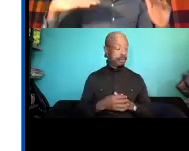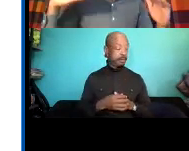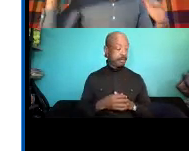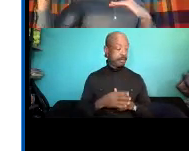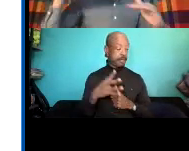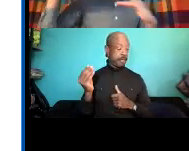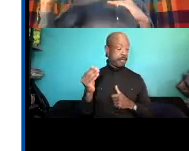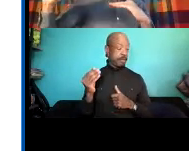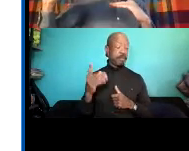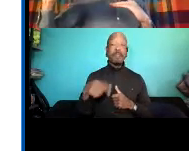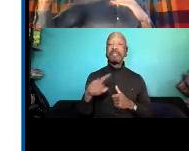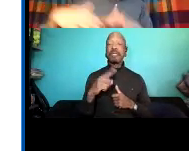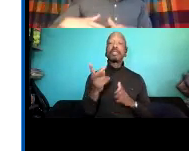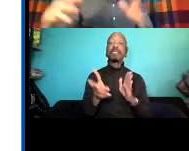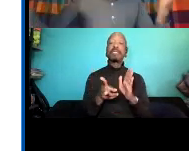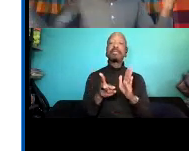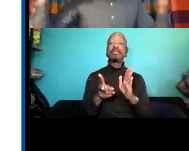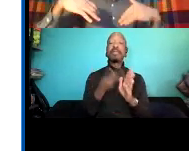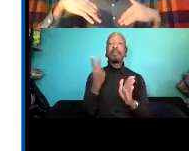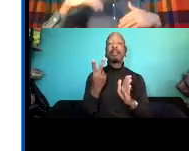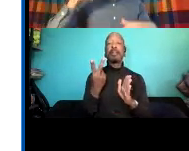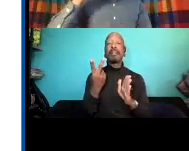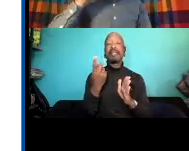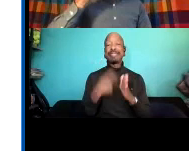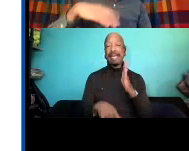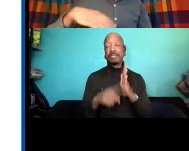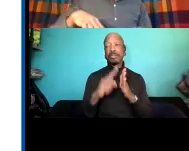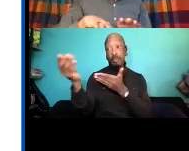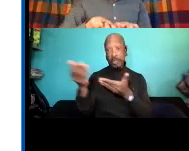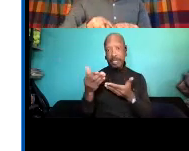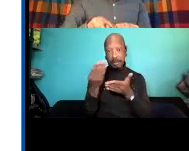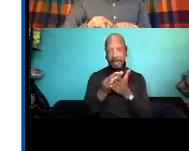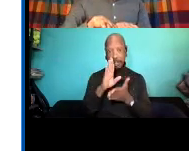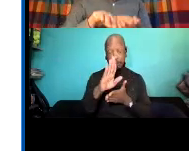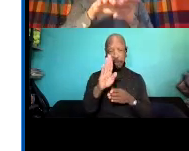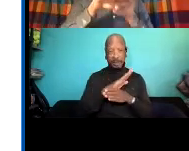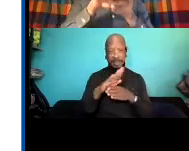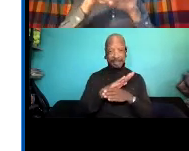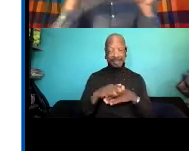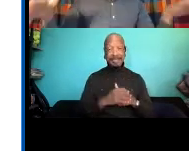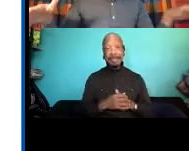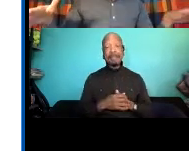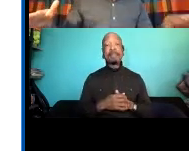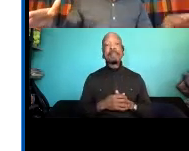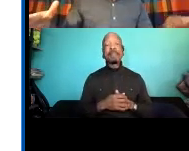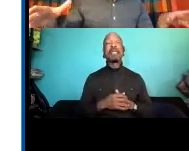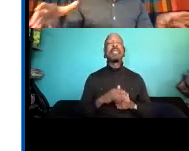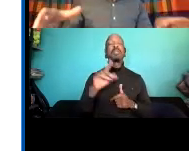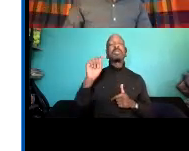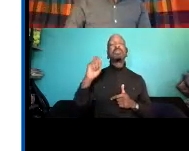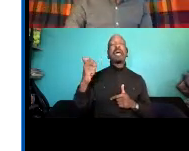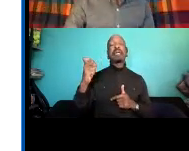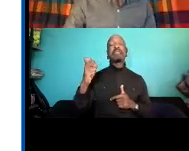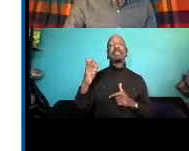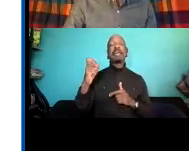And there's double taxation. So when you're bringing in money to your business, there's a tax at the entity